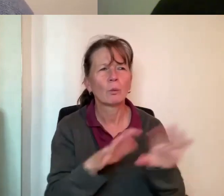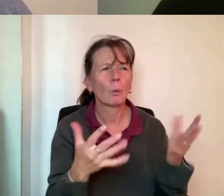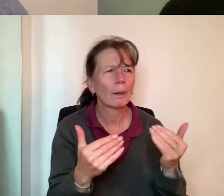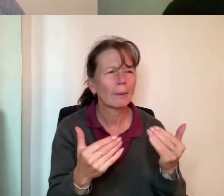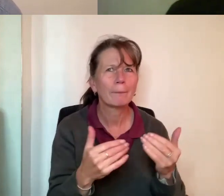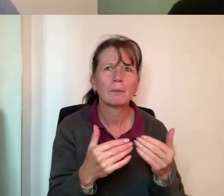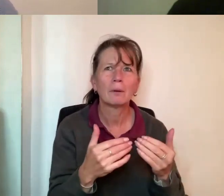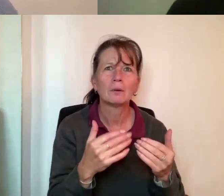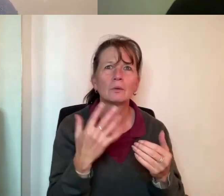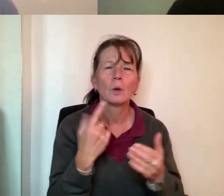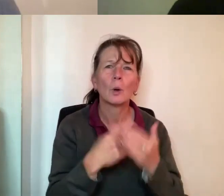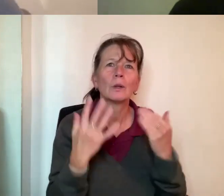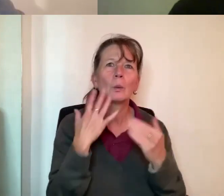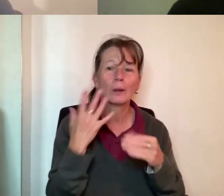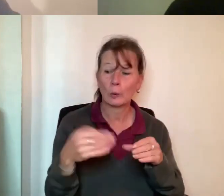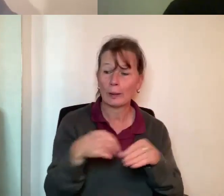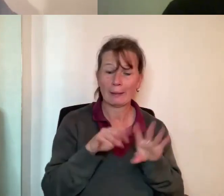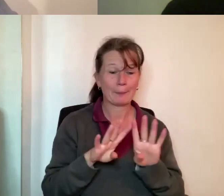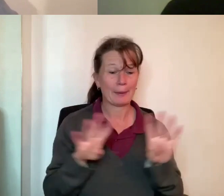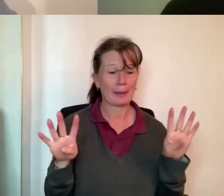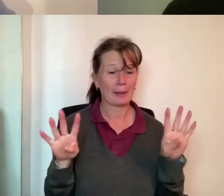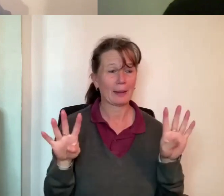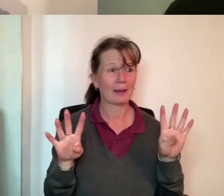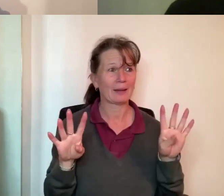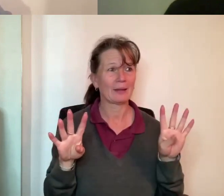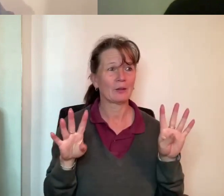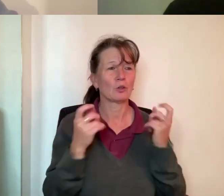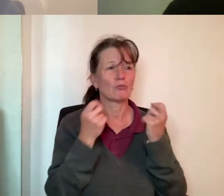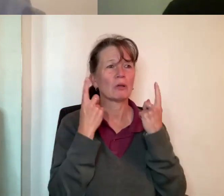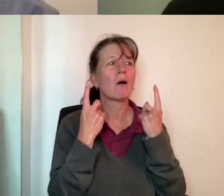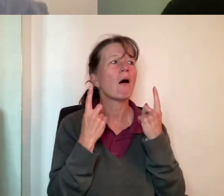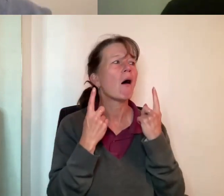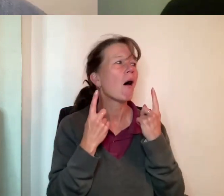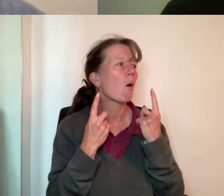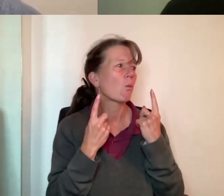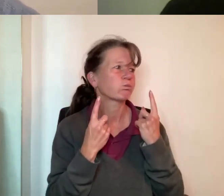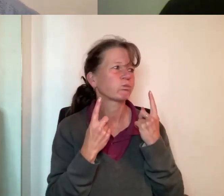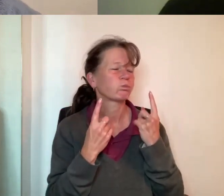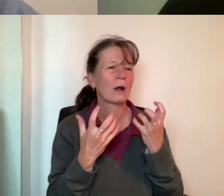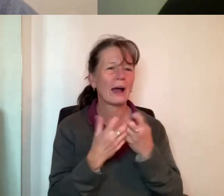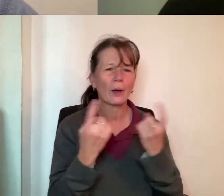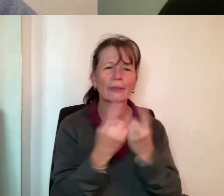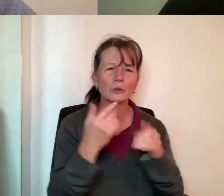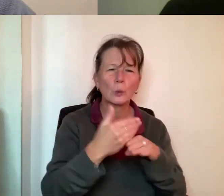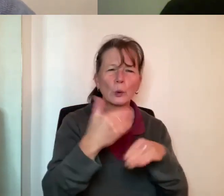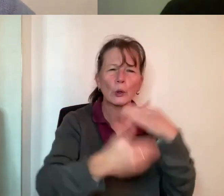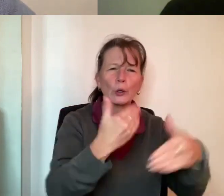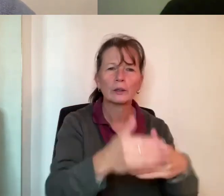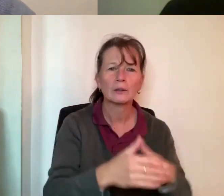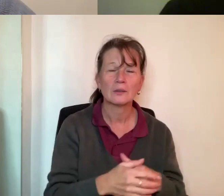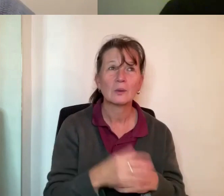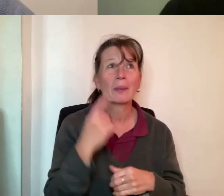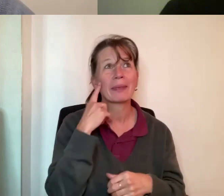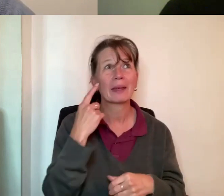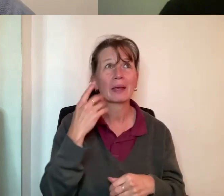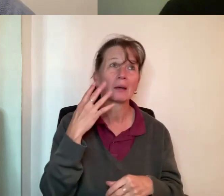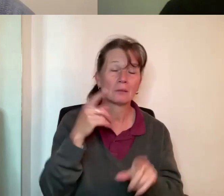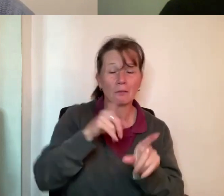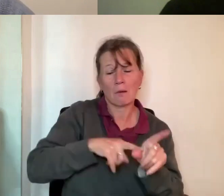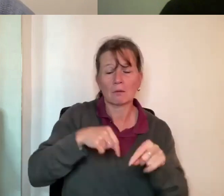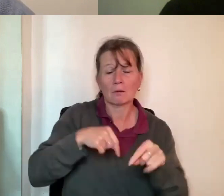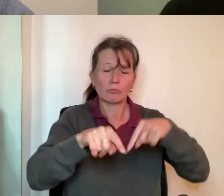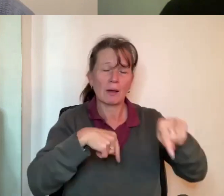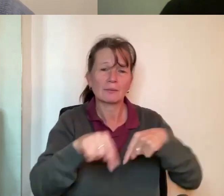it's only when you sit on a panel that you understand those things. So I'm just thinking, as a young director, I would have